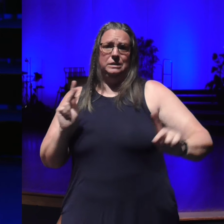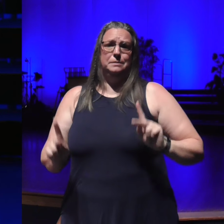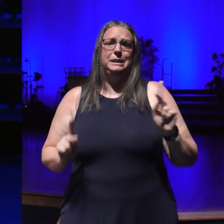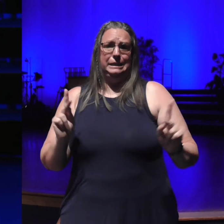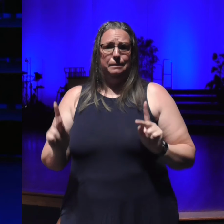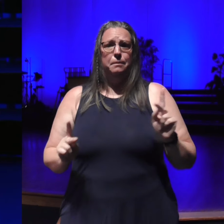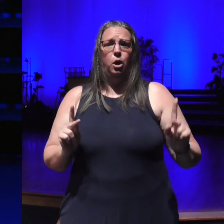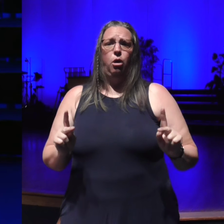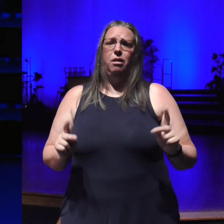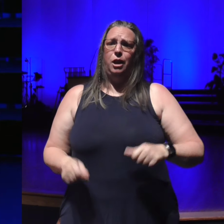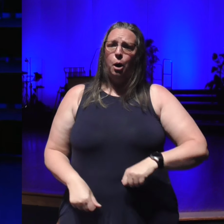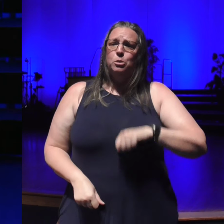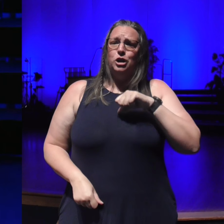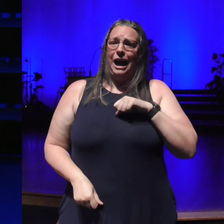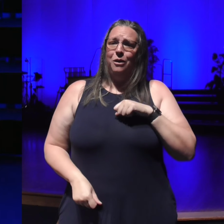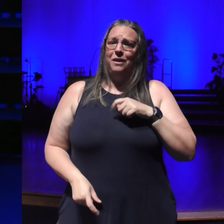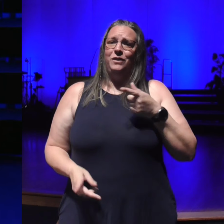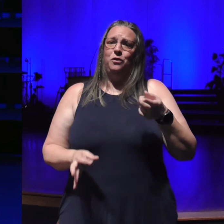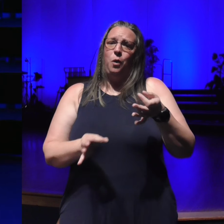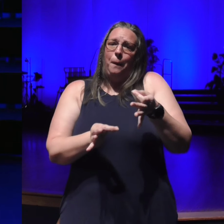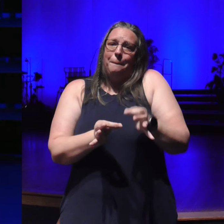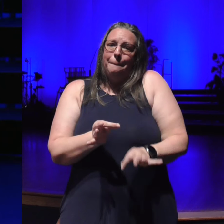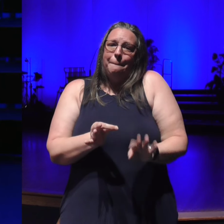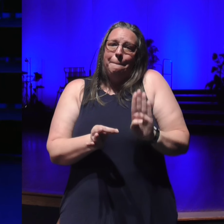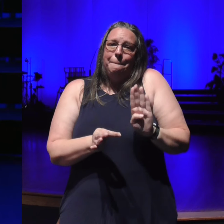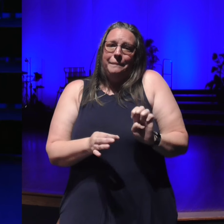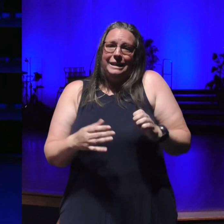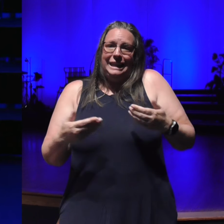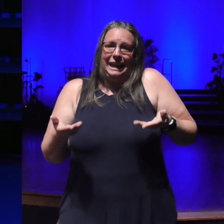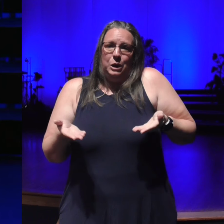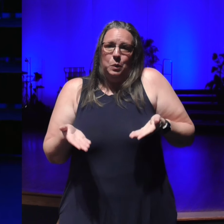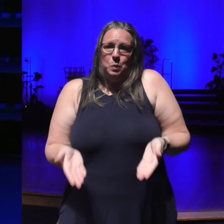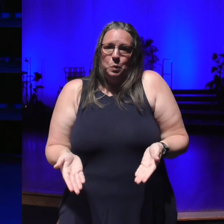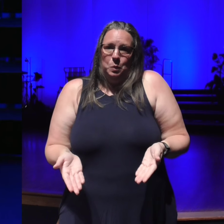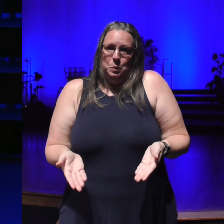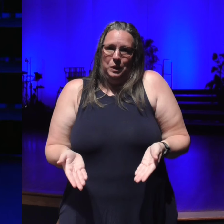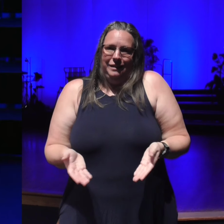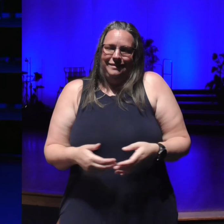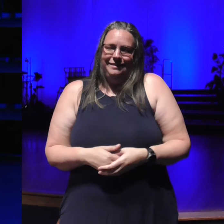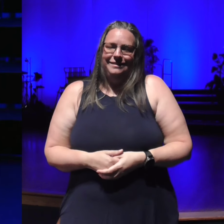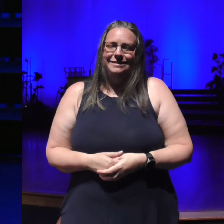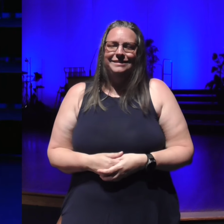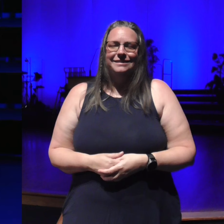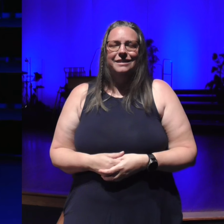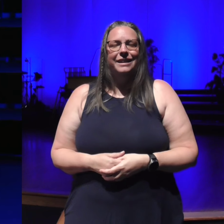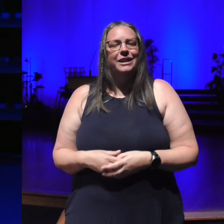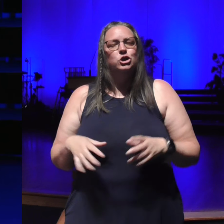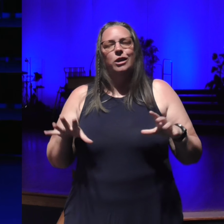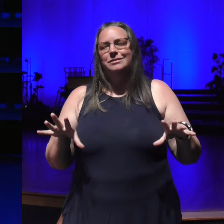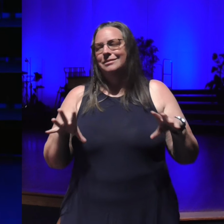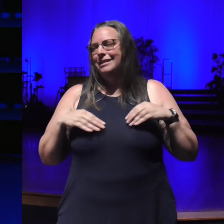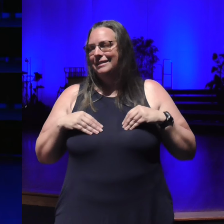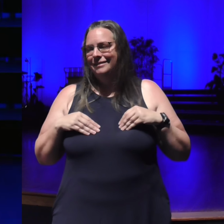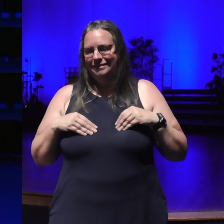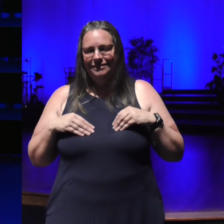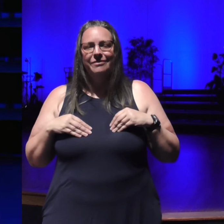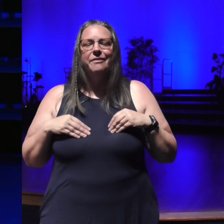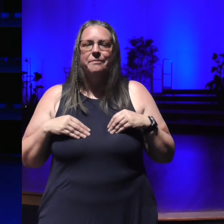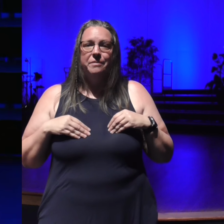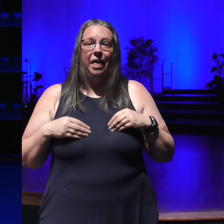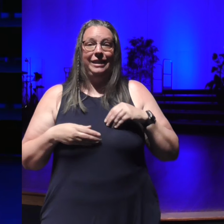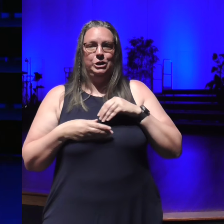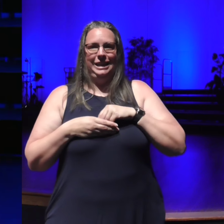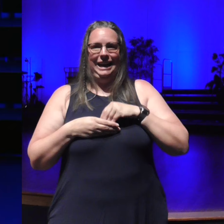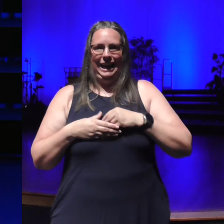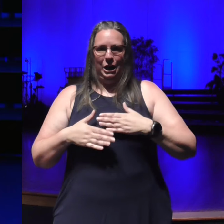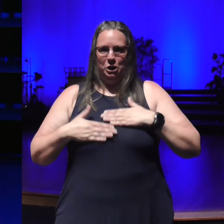for just being you. Take it in. There's an inner joy that cultivates in me every time I